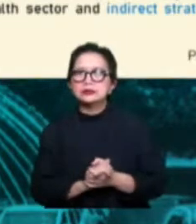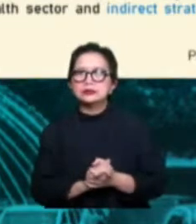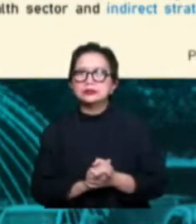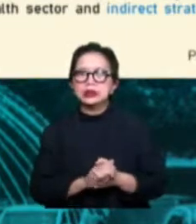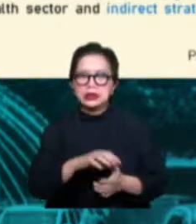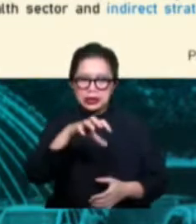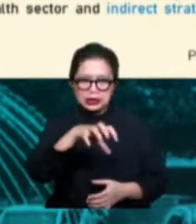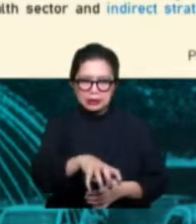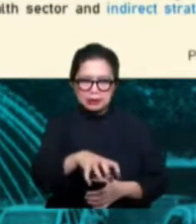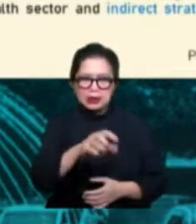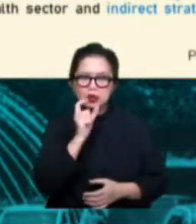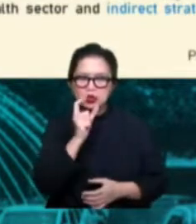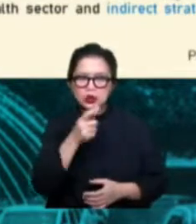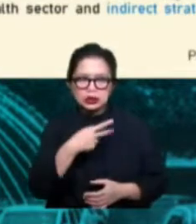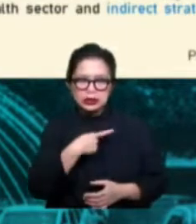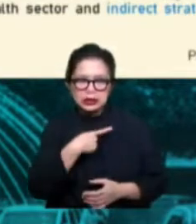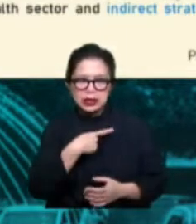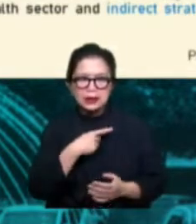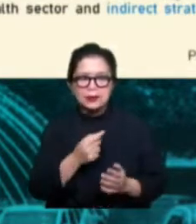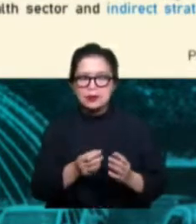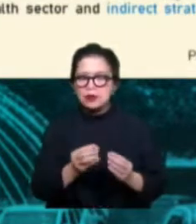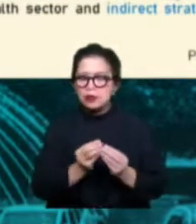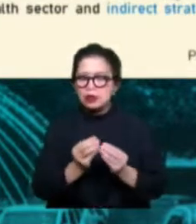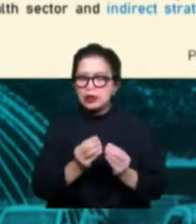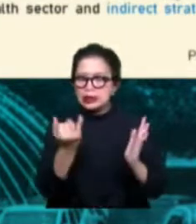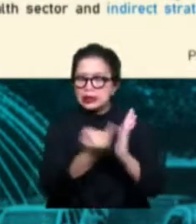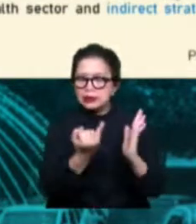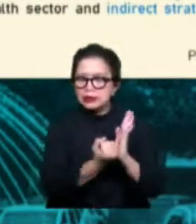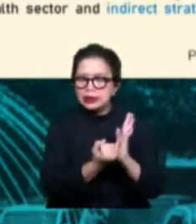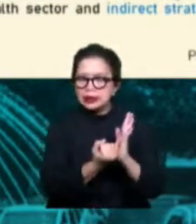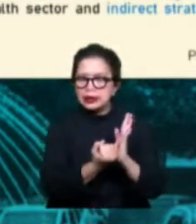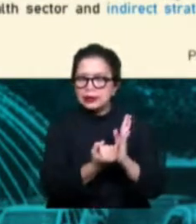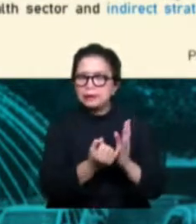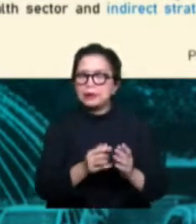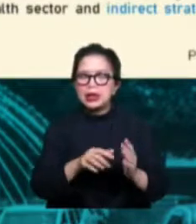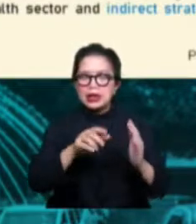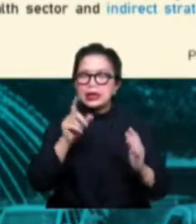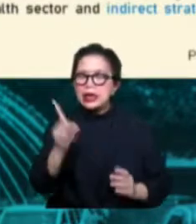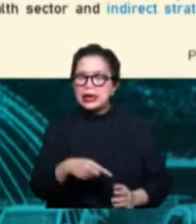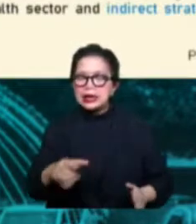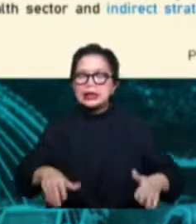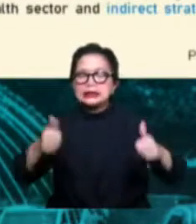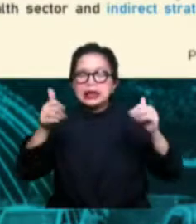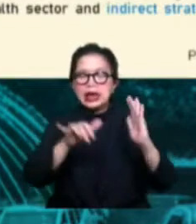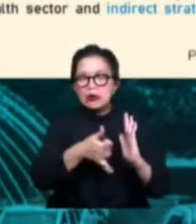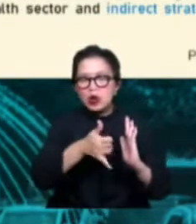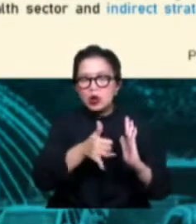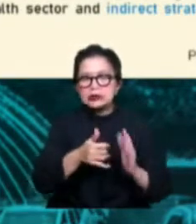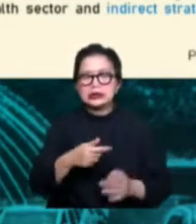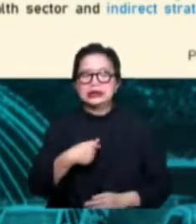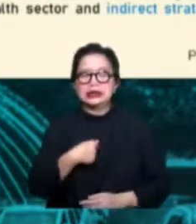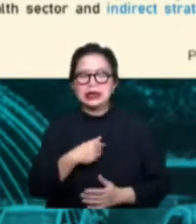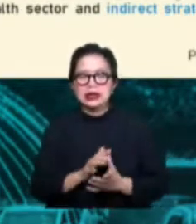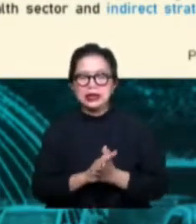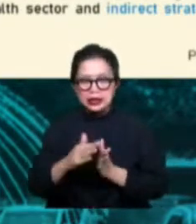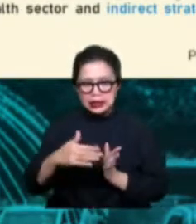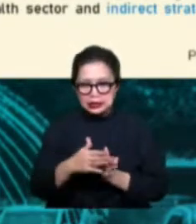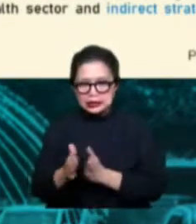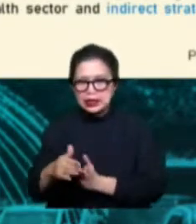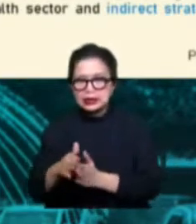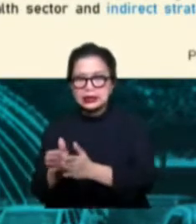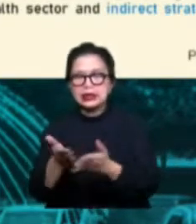threat. Furthermore, we classify Jakarta urban public health strategy into two parts. There are